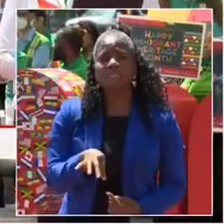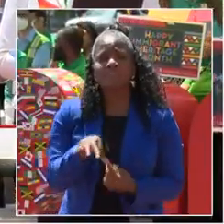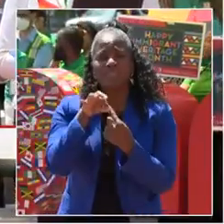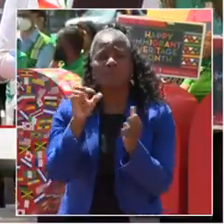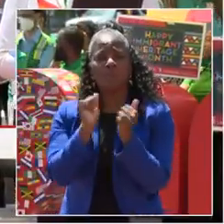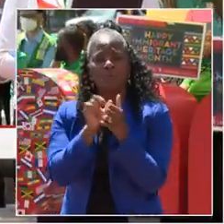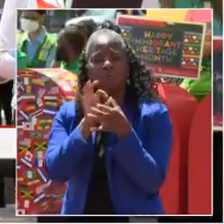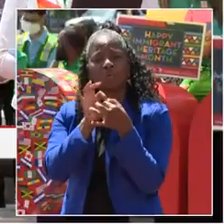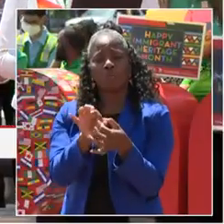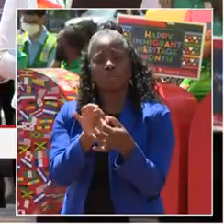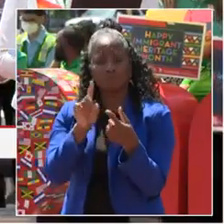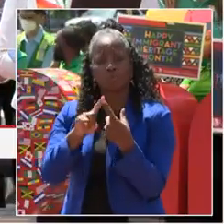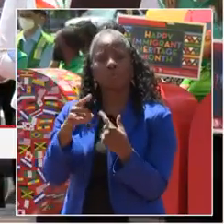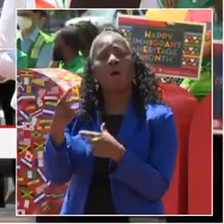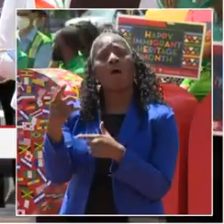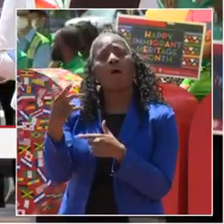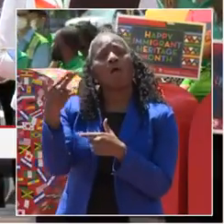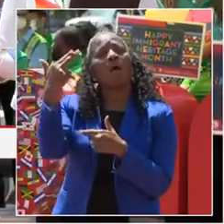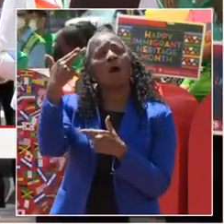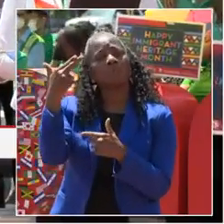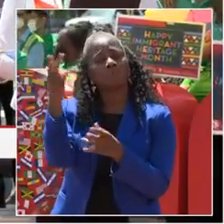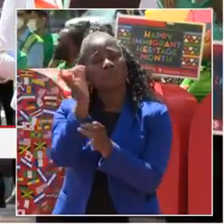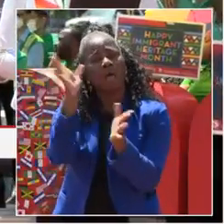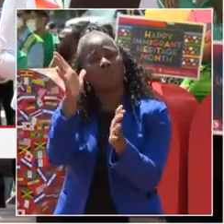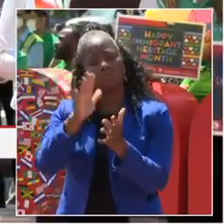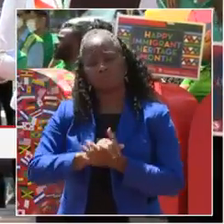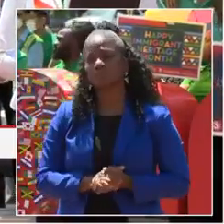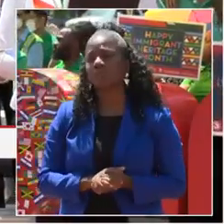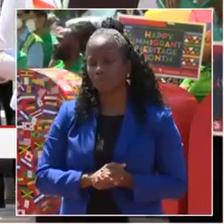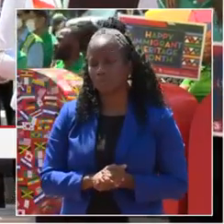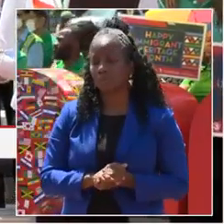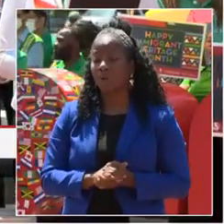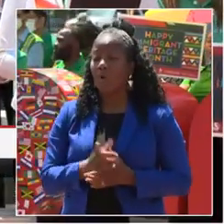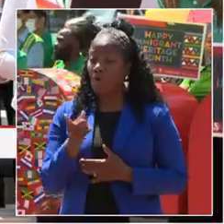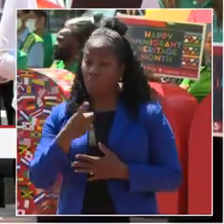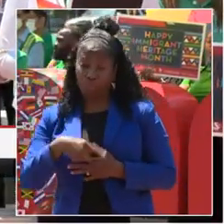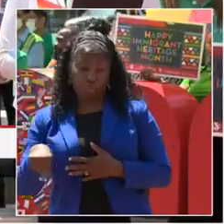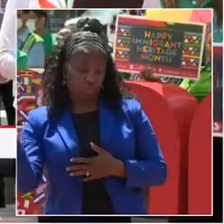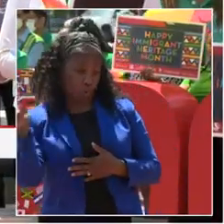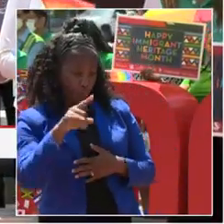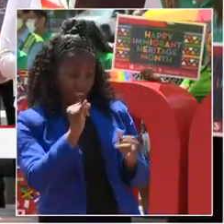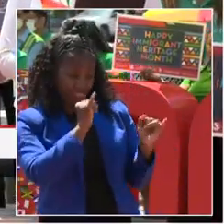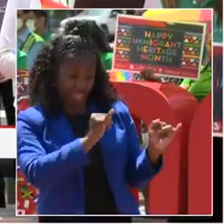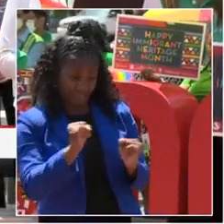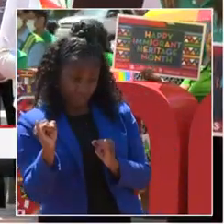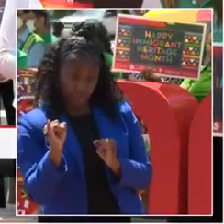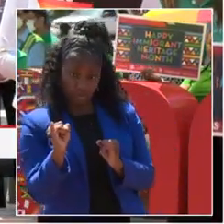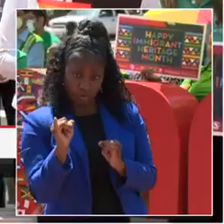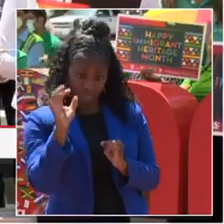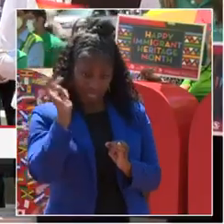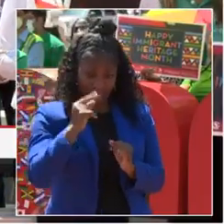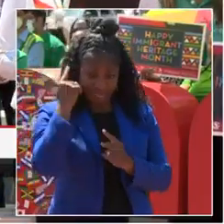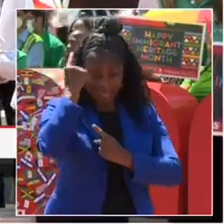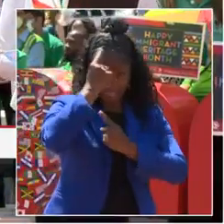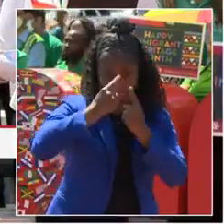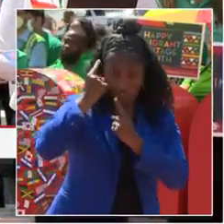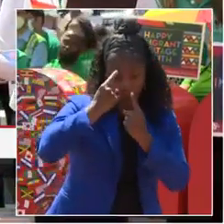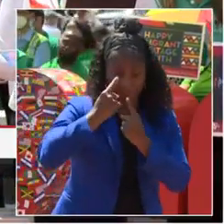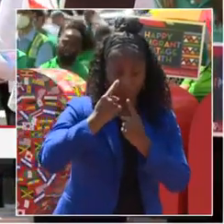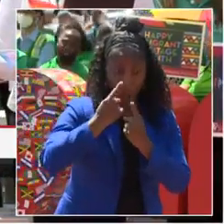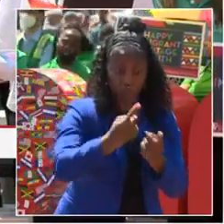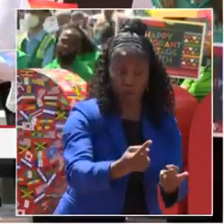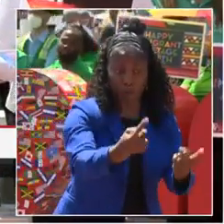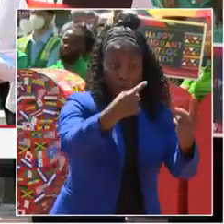with respect to gun violence, individuals who are considering attending these events should not